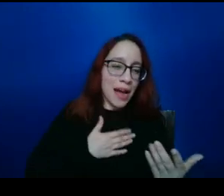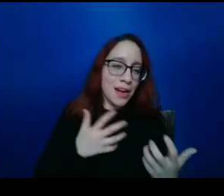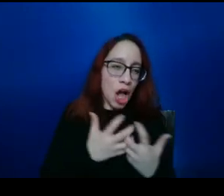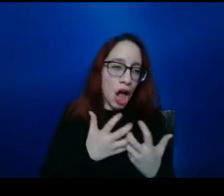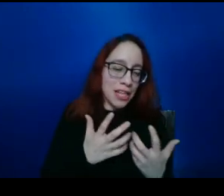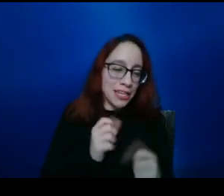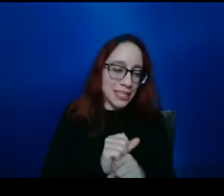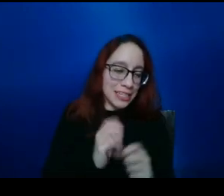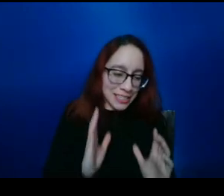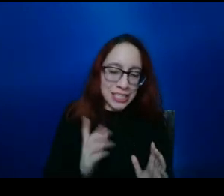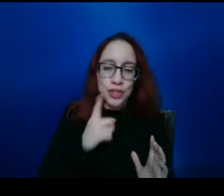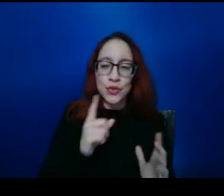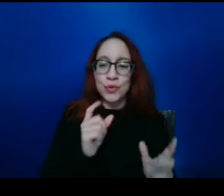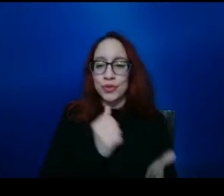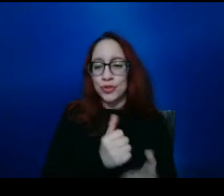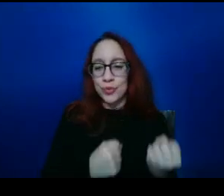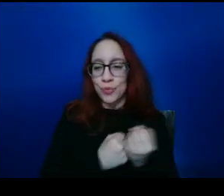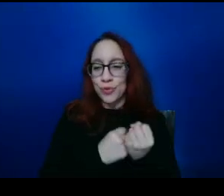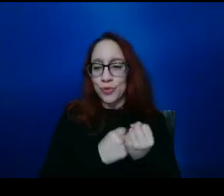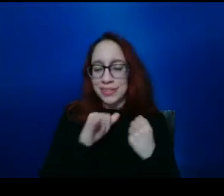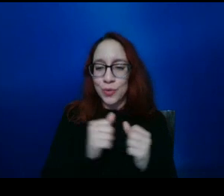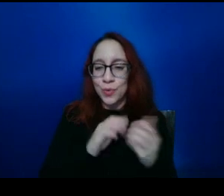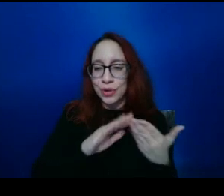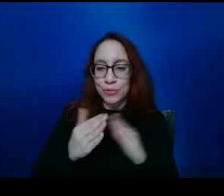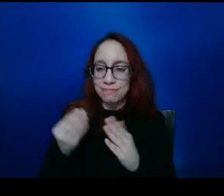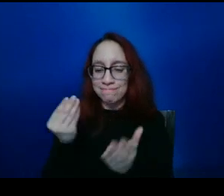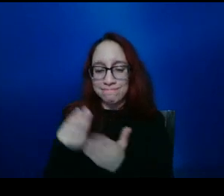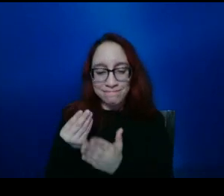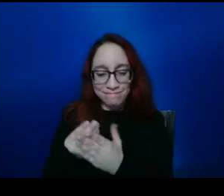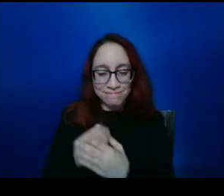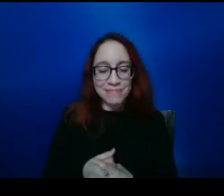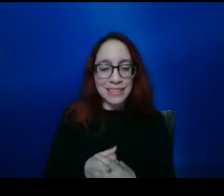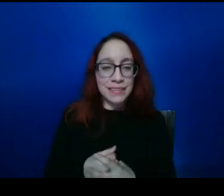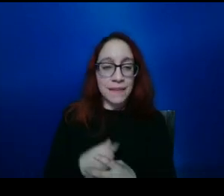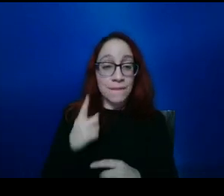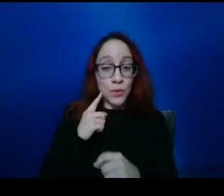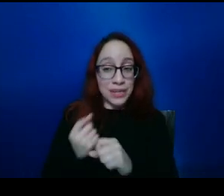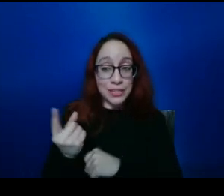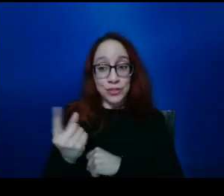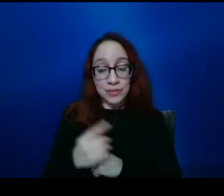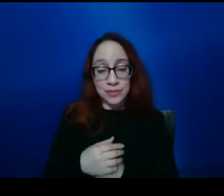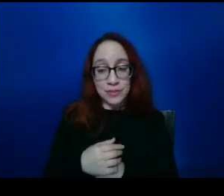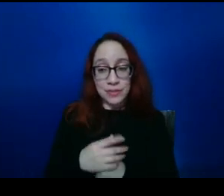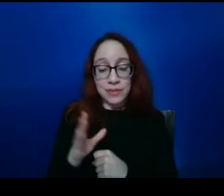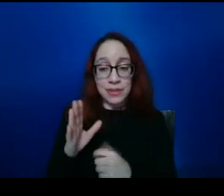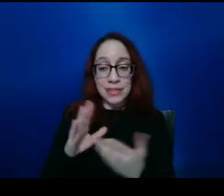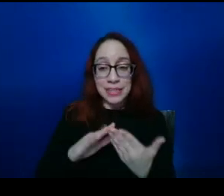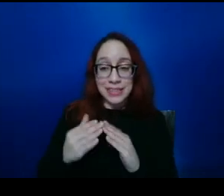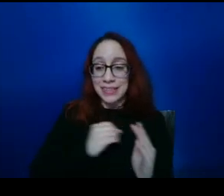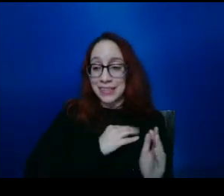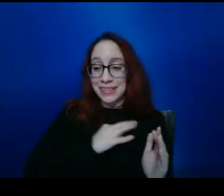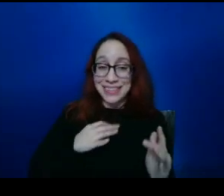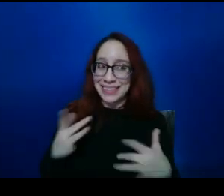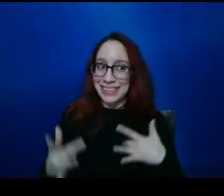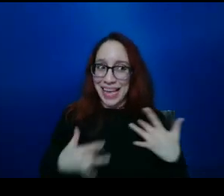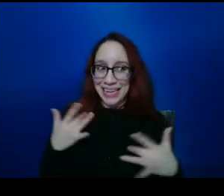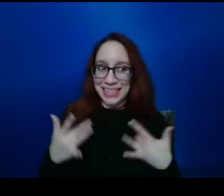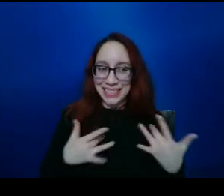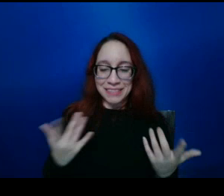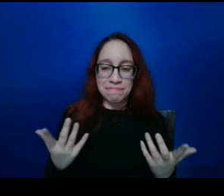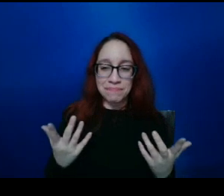who helped support this with community funds. Next year, the city staff is excited